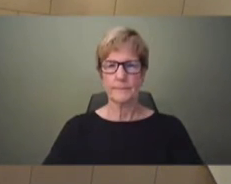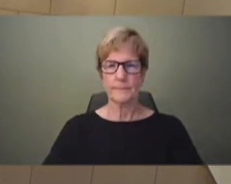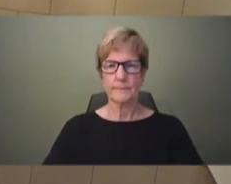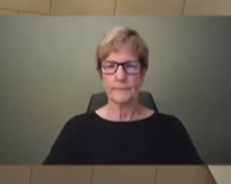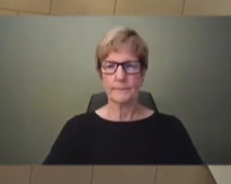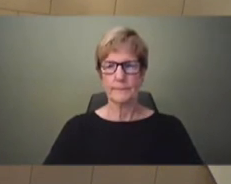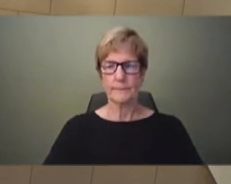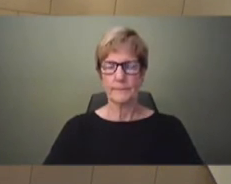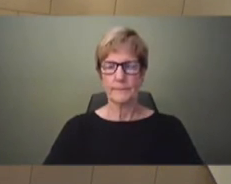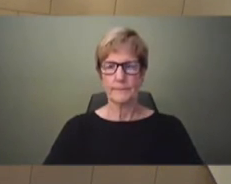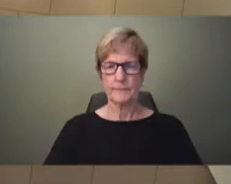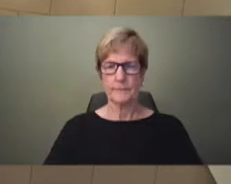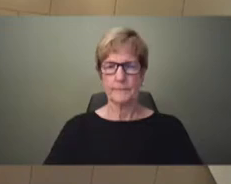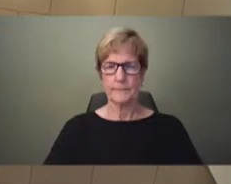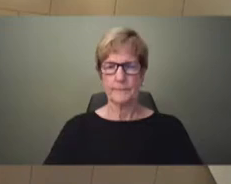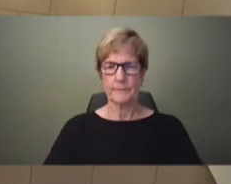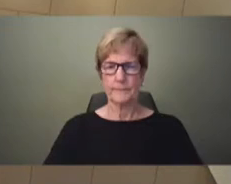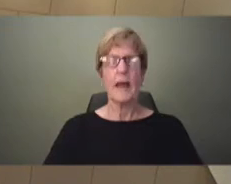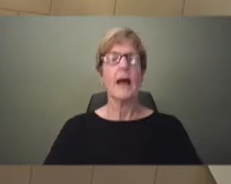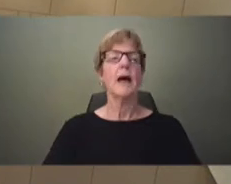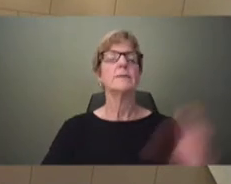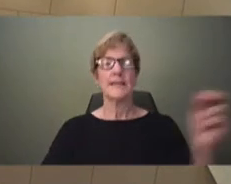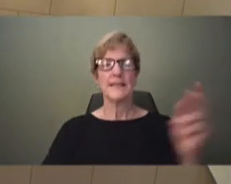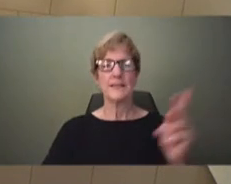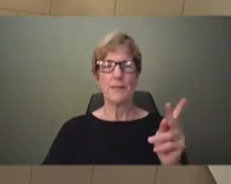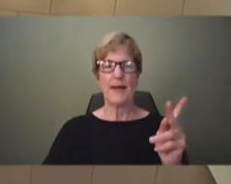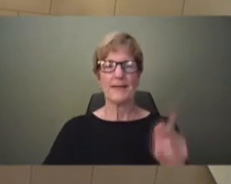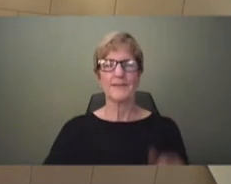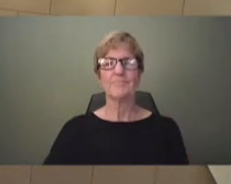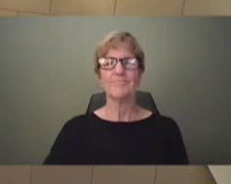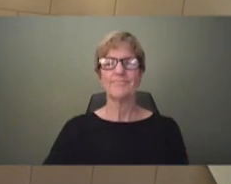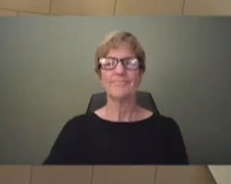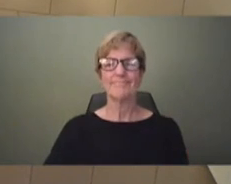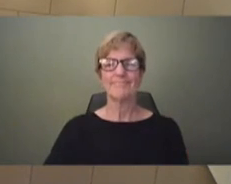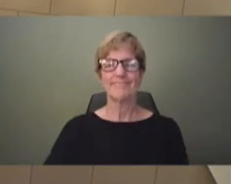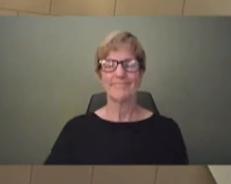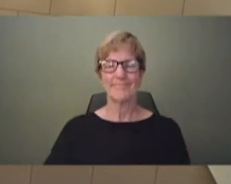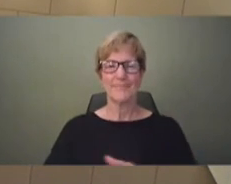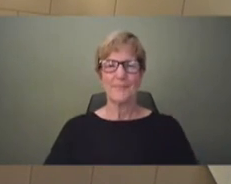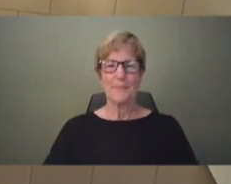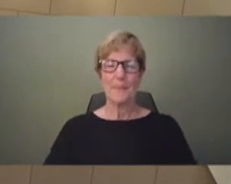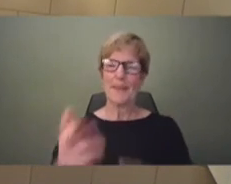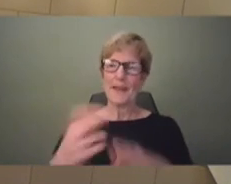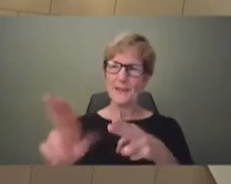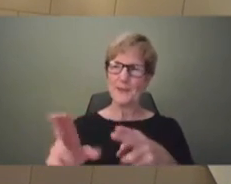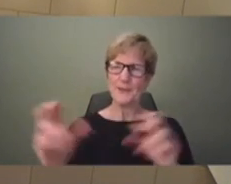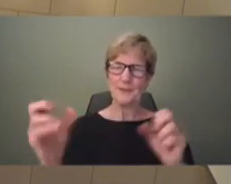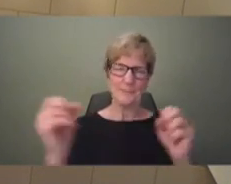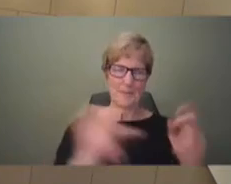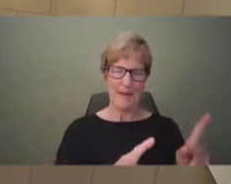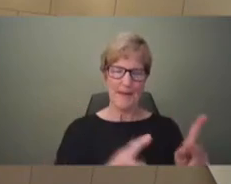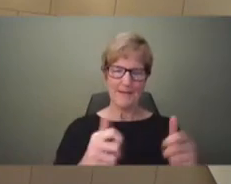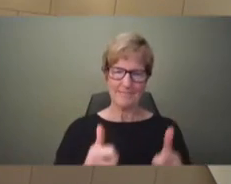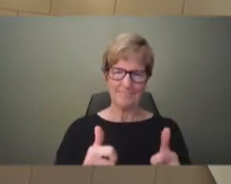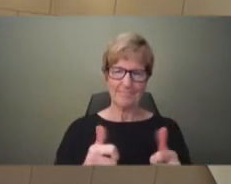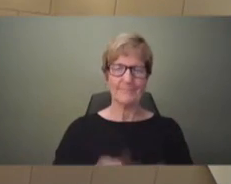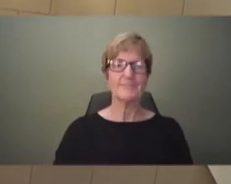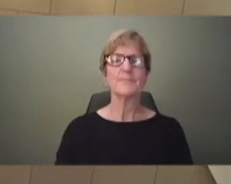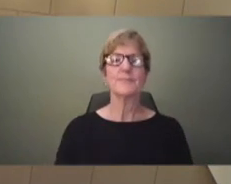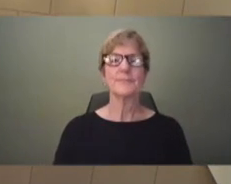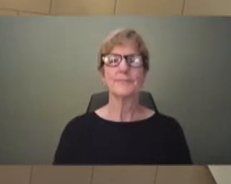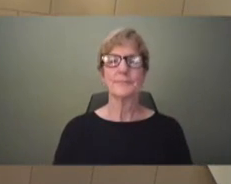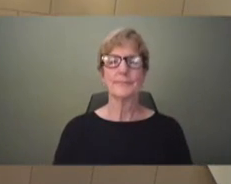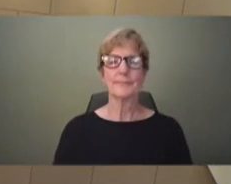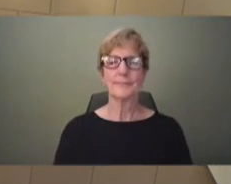about that sorry D he's back so is cut short so we back on a record um we'll